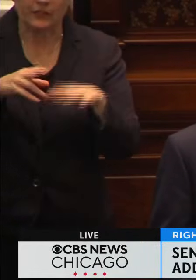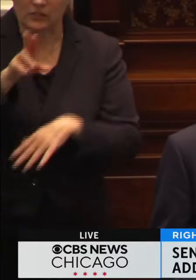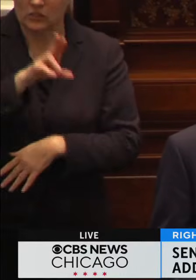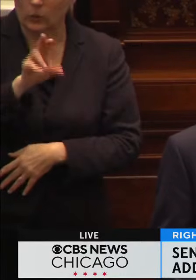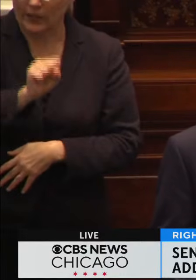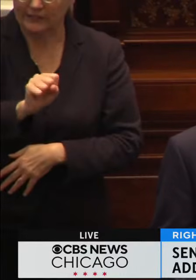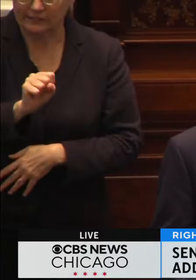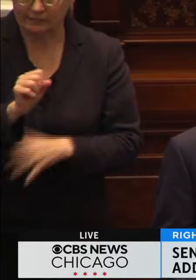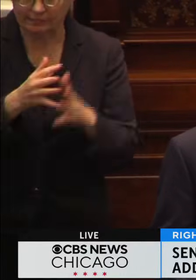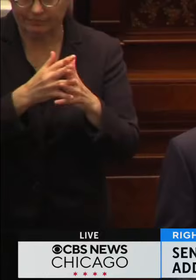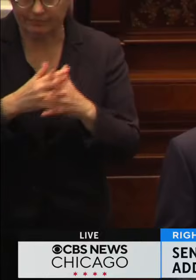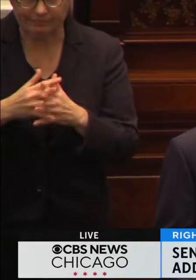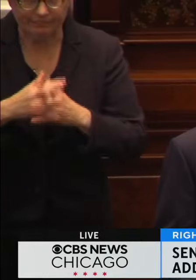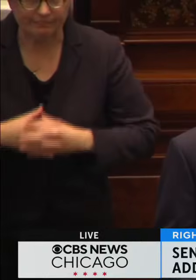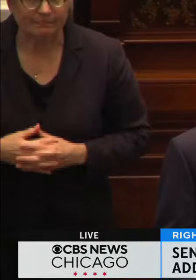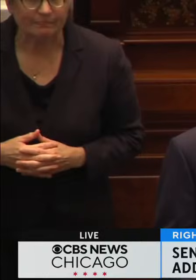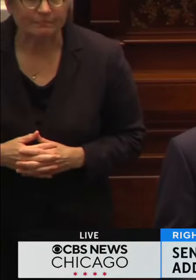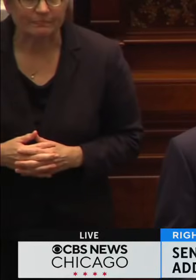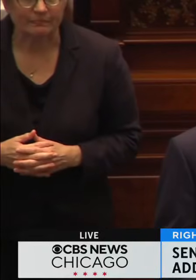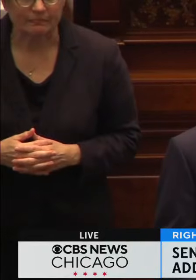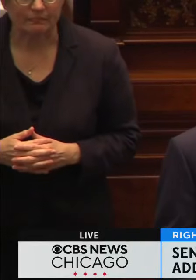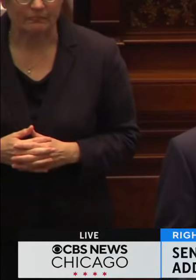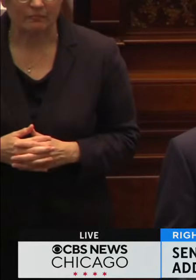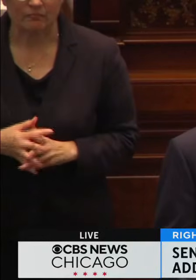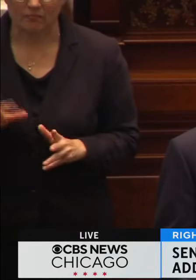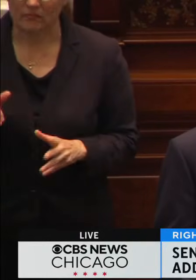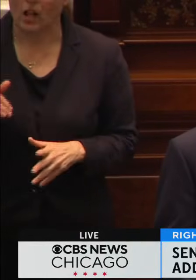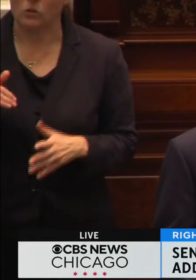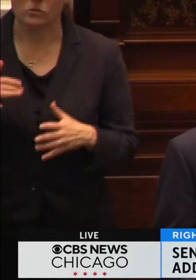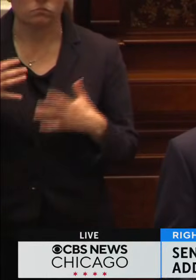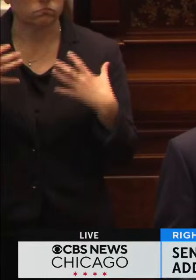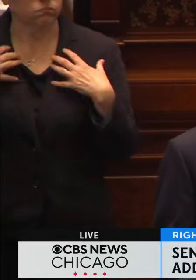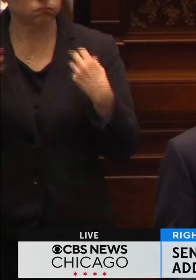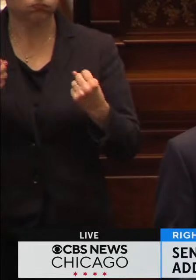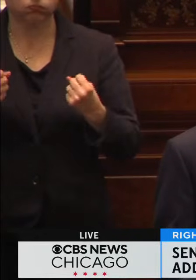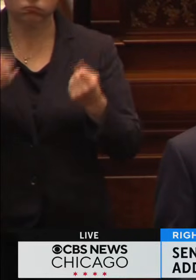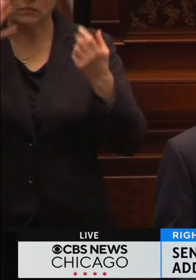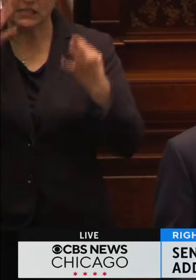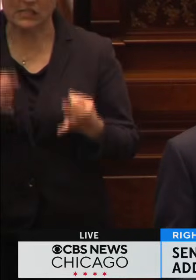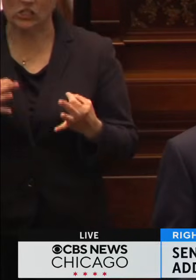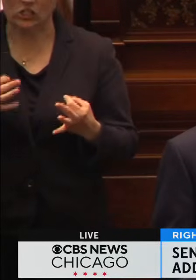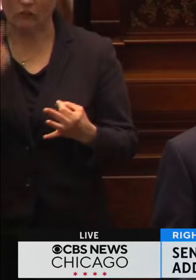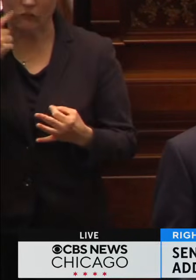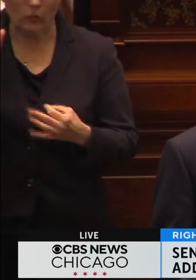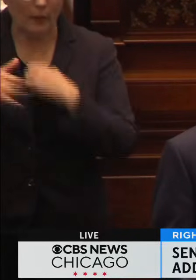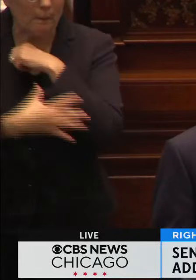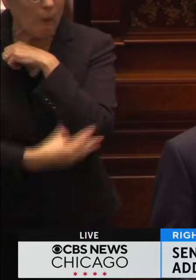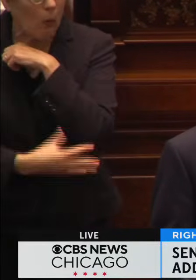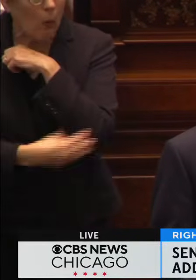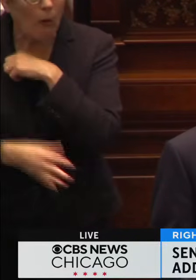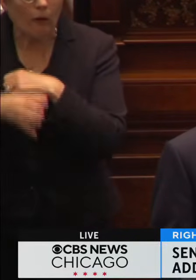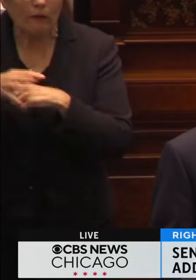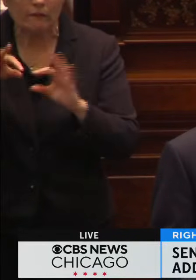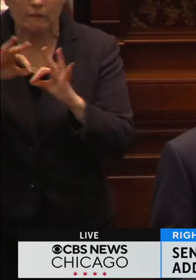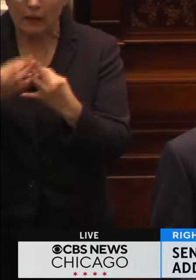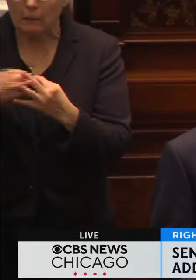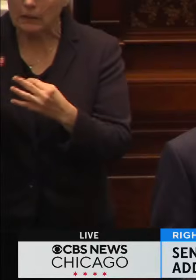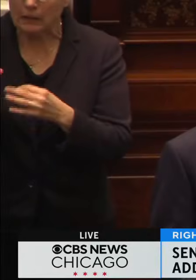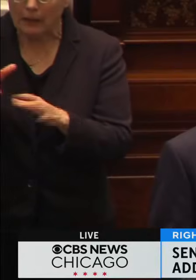to the United States of America. It was a bold decision for a poor family in a rural area, but they